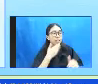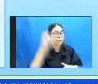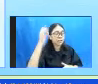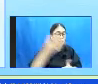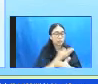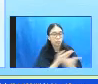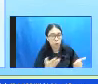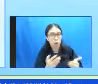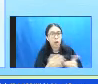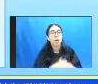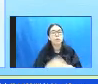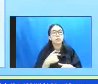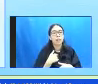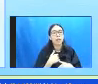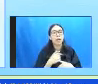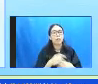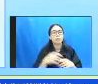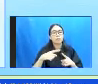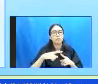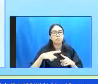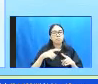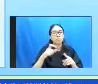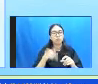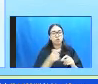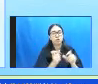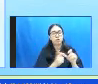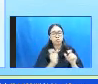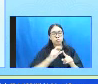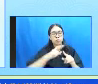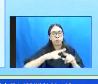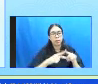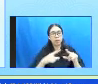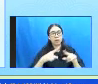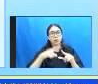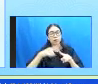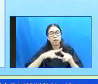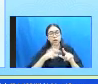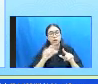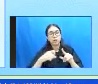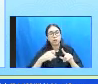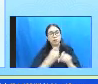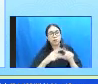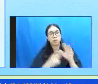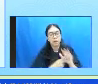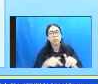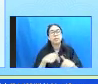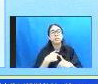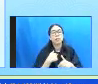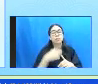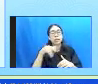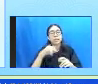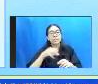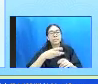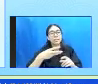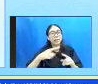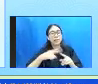call me JT. Currently, I am an executive director of NTFP Indonesia, but I'm here as representing